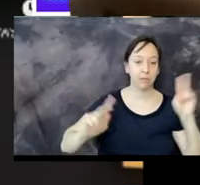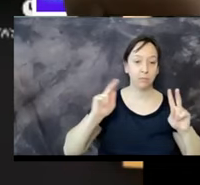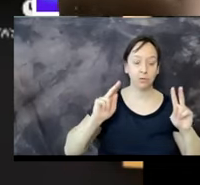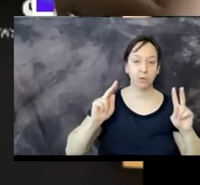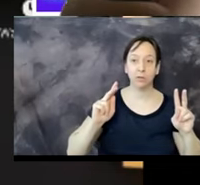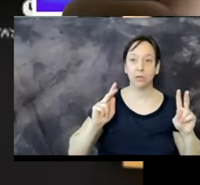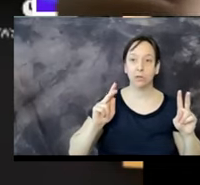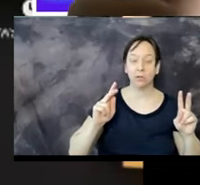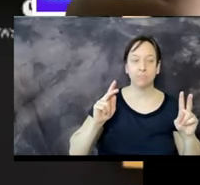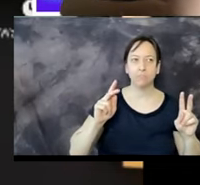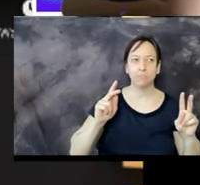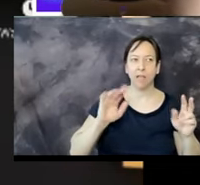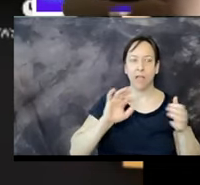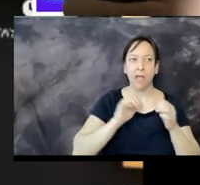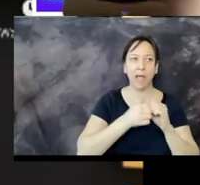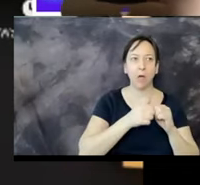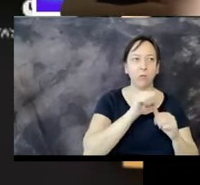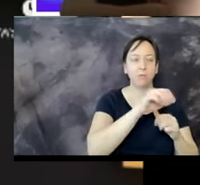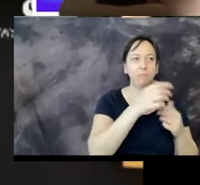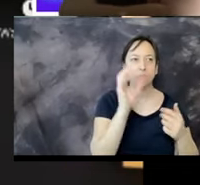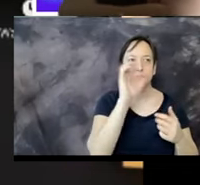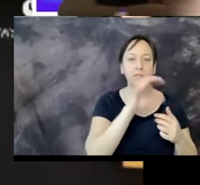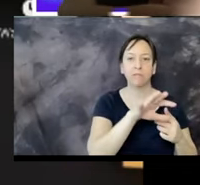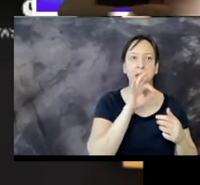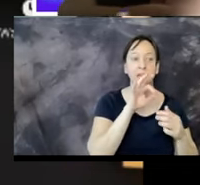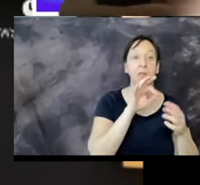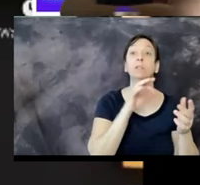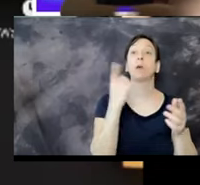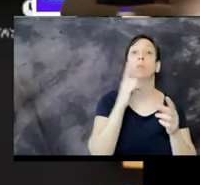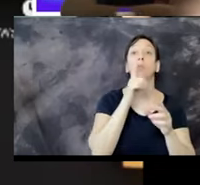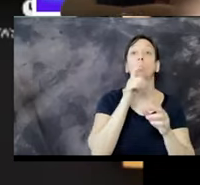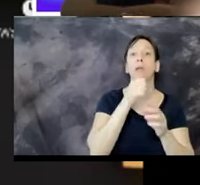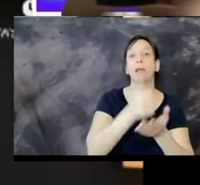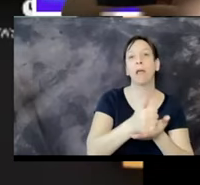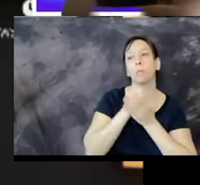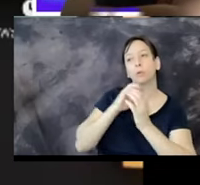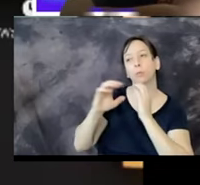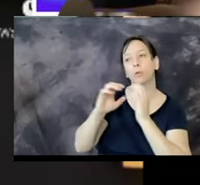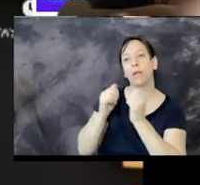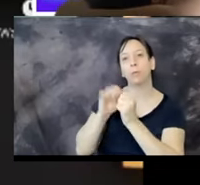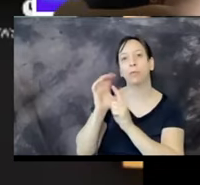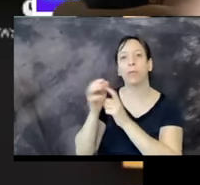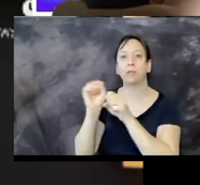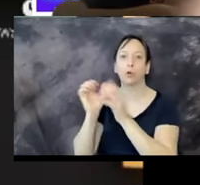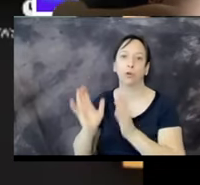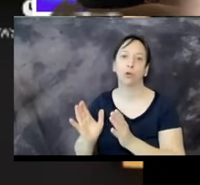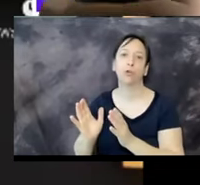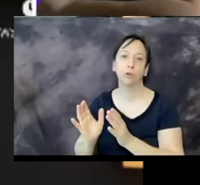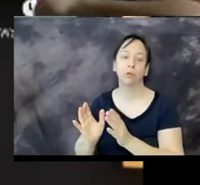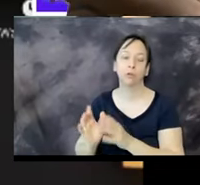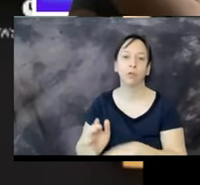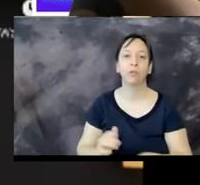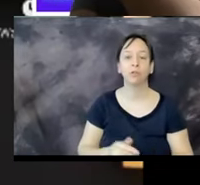us in communicating with caseworkers? That would be a great example of a question.